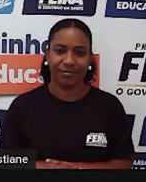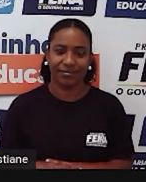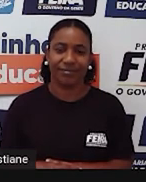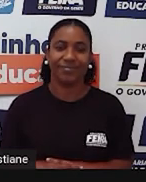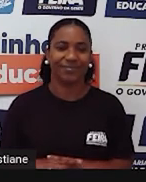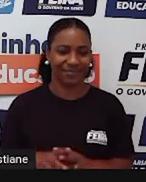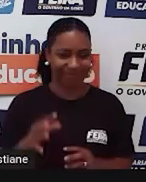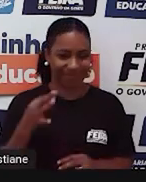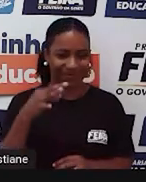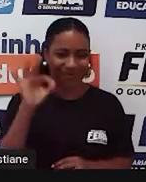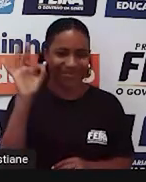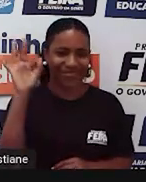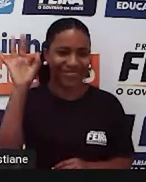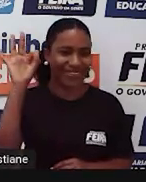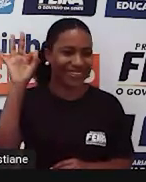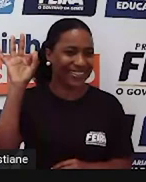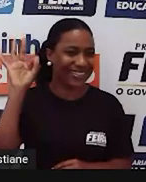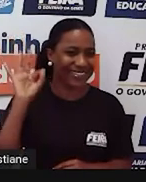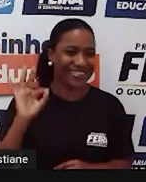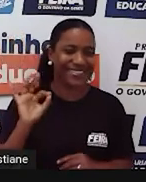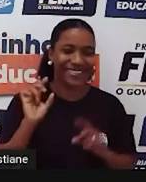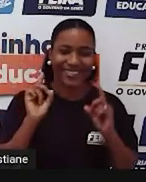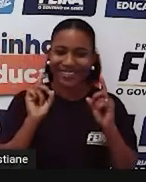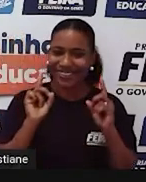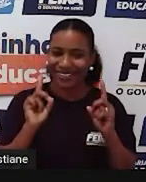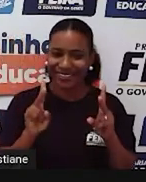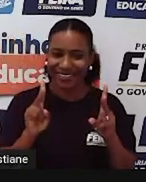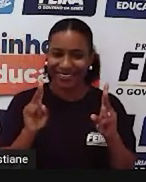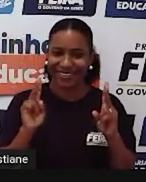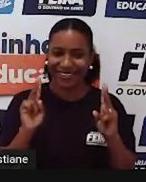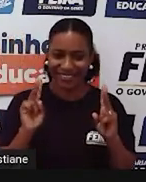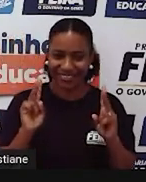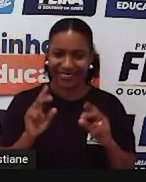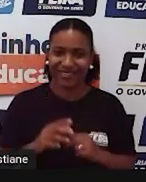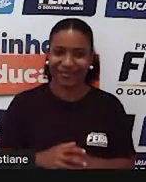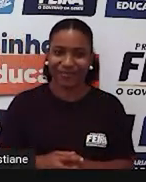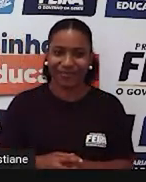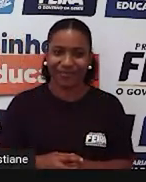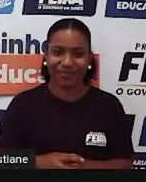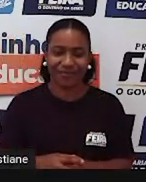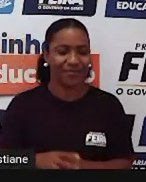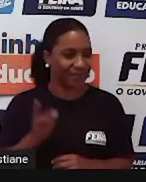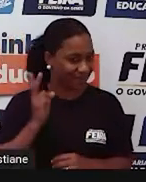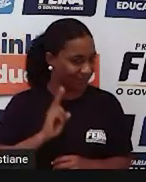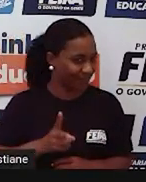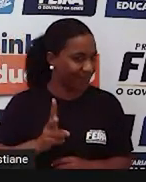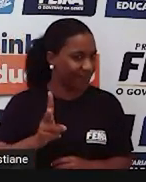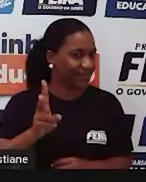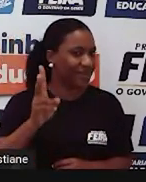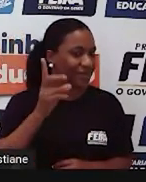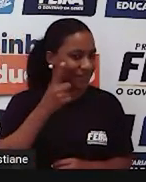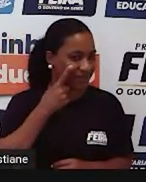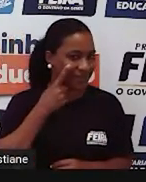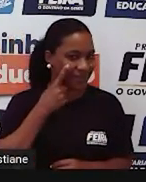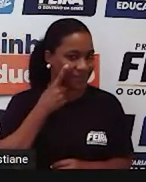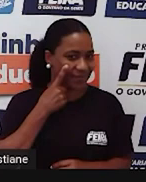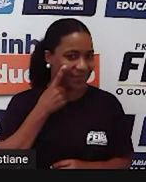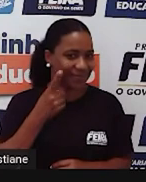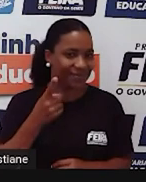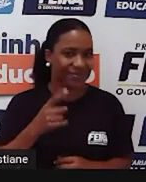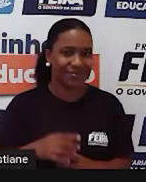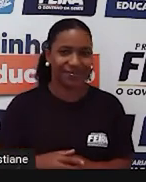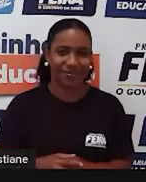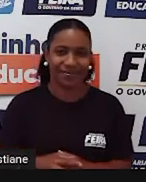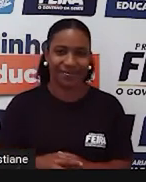ok, ok, actions, speak, louder than words, let's go, number 4, a,